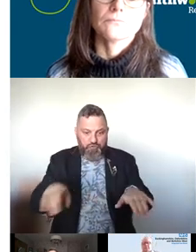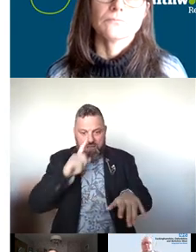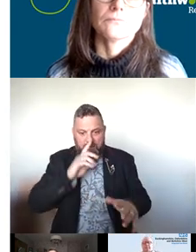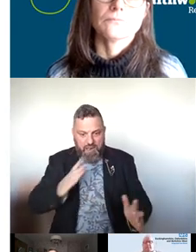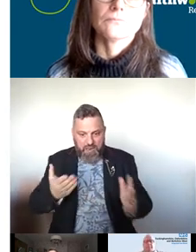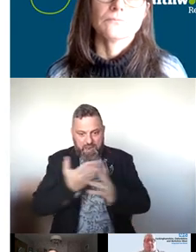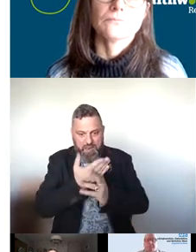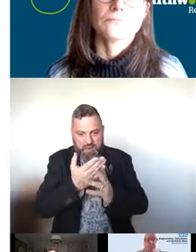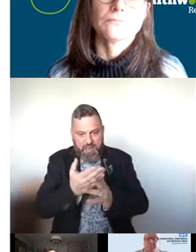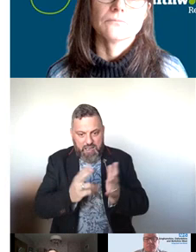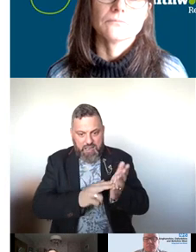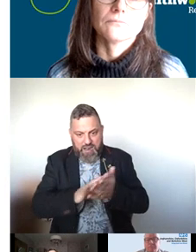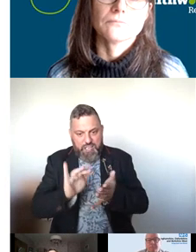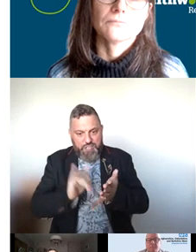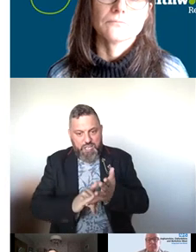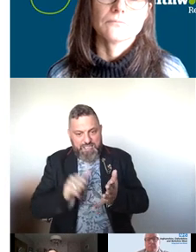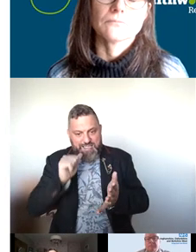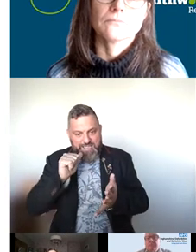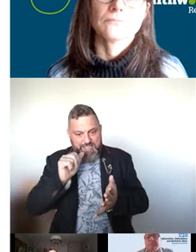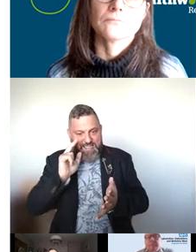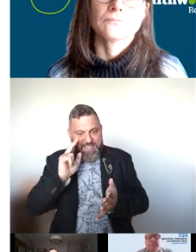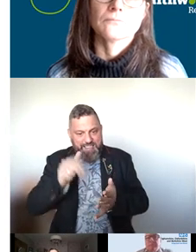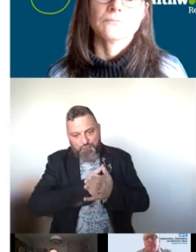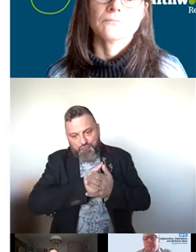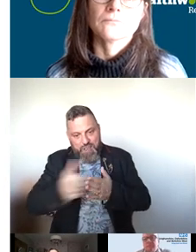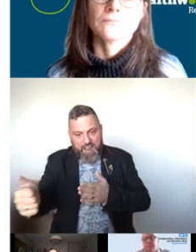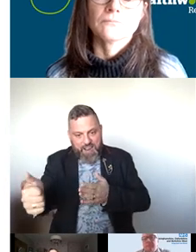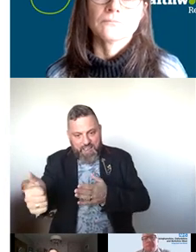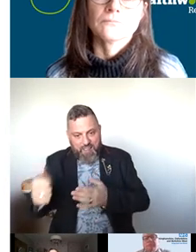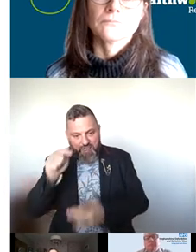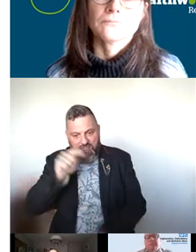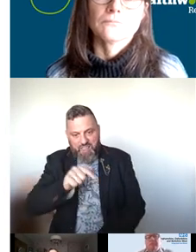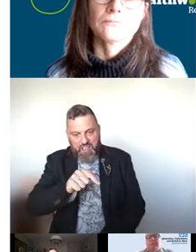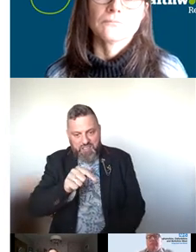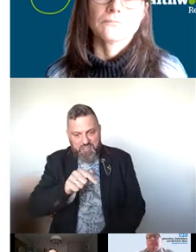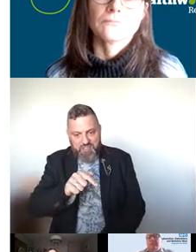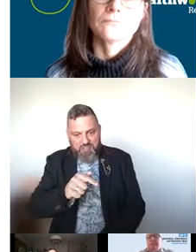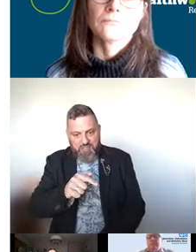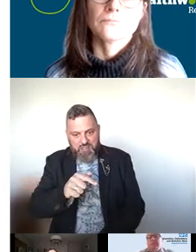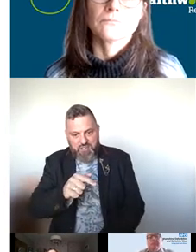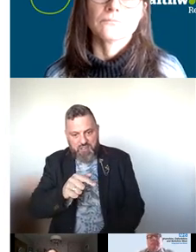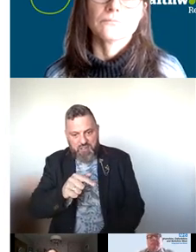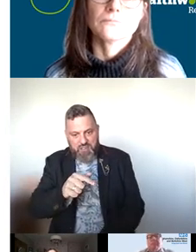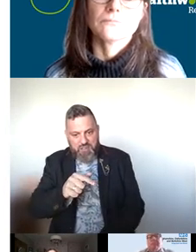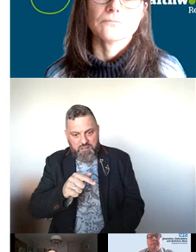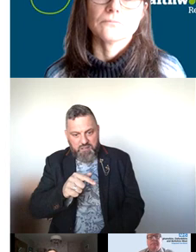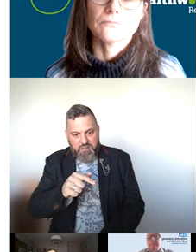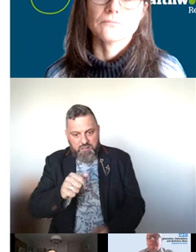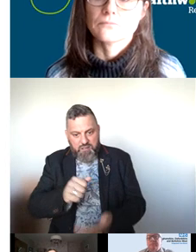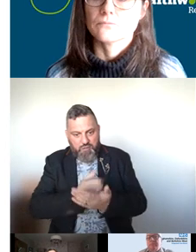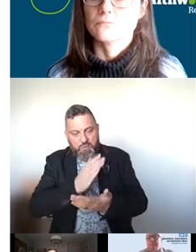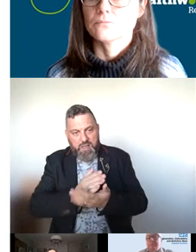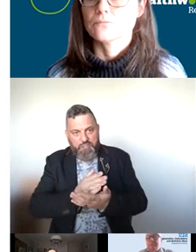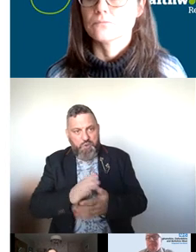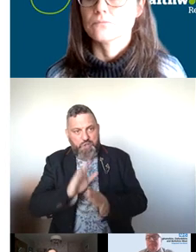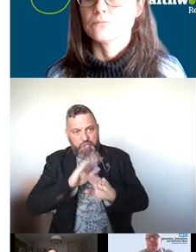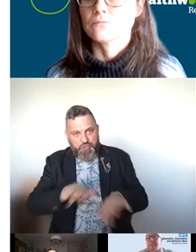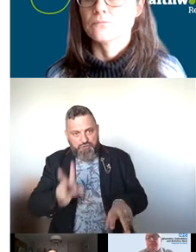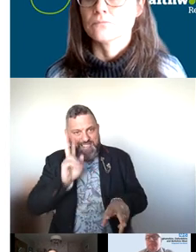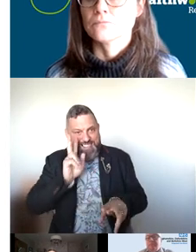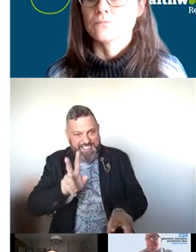to an NHS dentist and have regular checkups. And that's the key with it in terms of making sure that children are seen a dentist